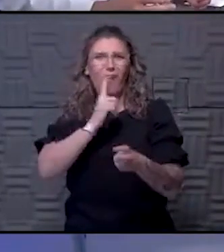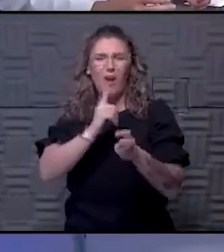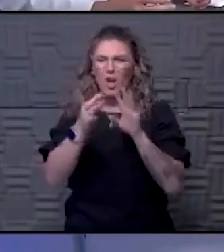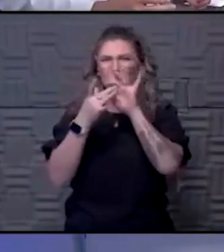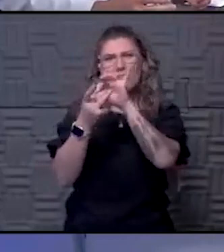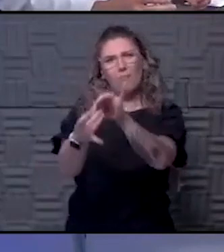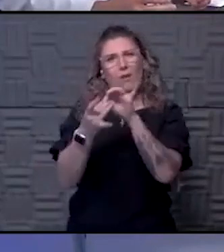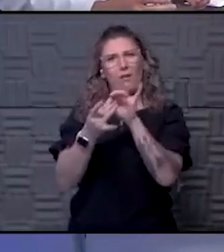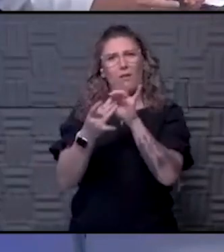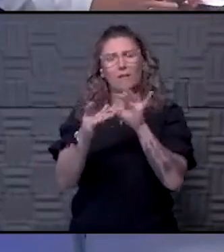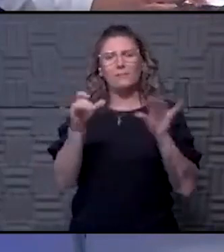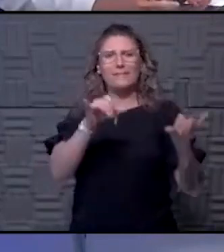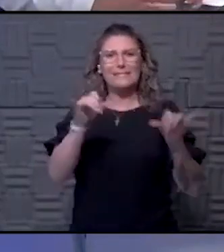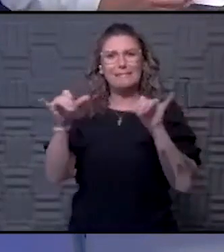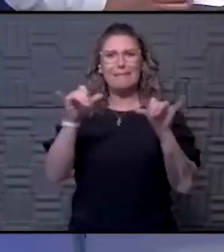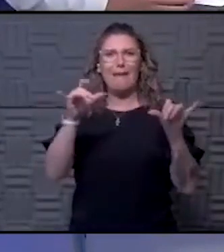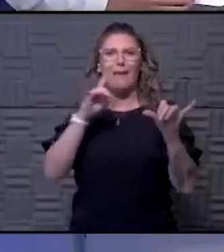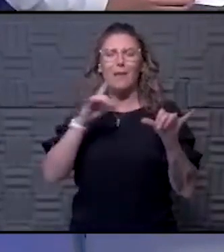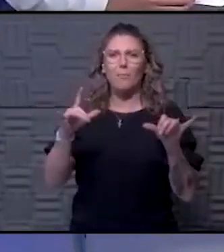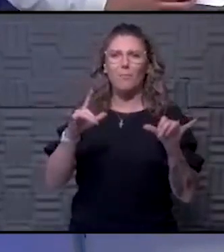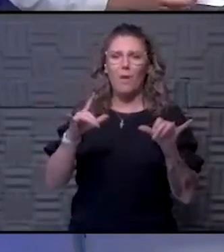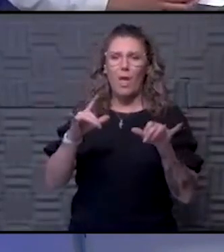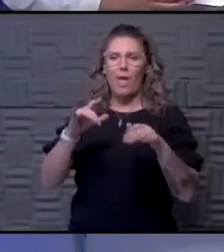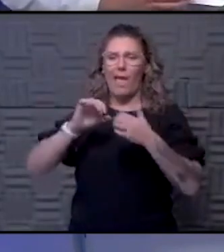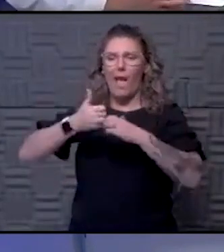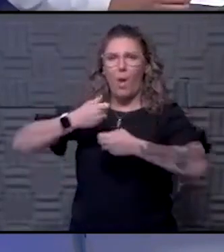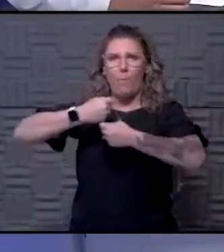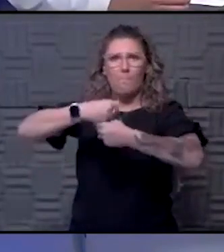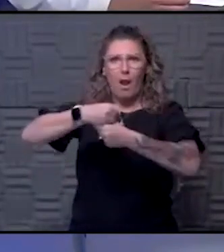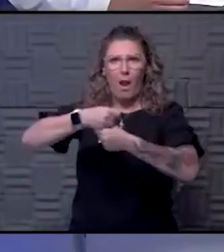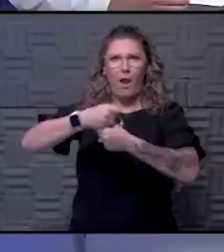of delivery system and payload with the